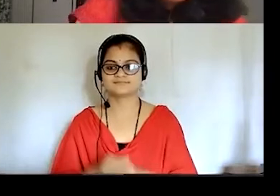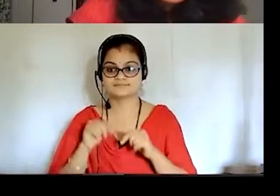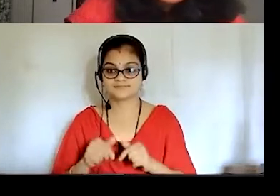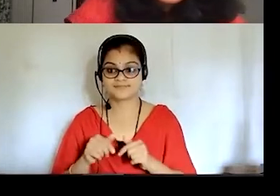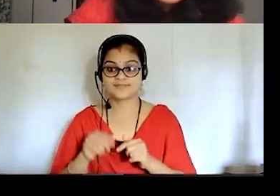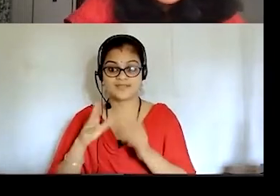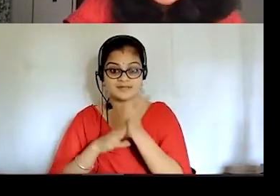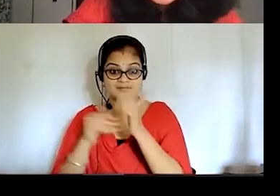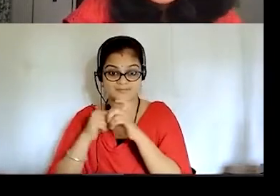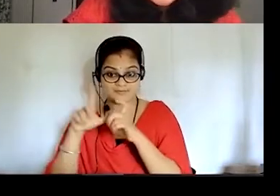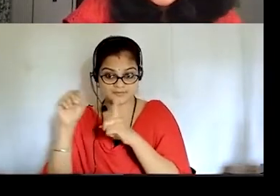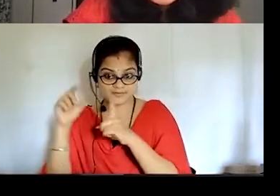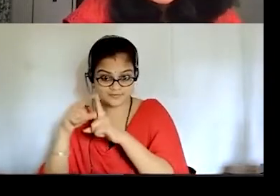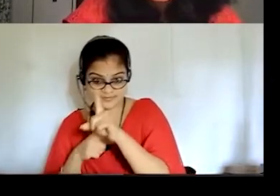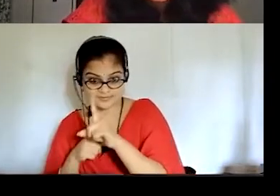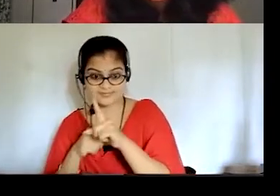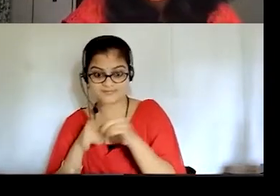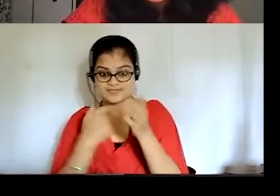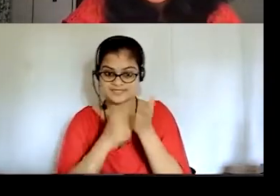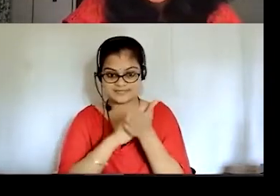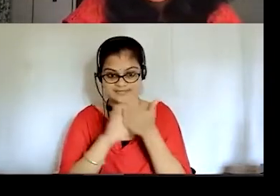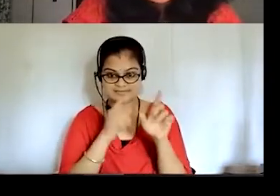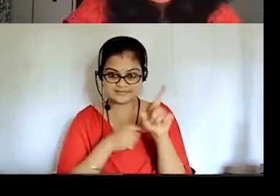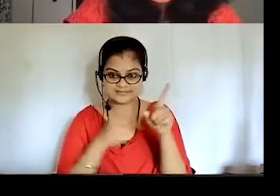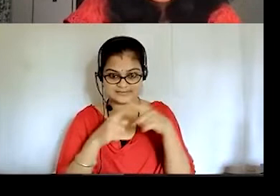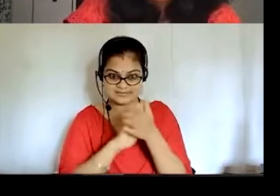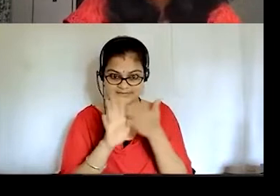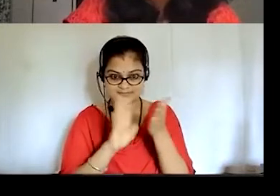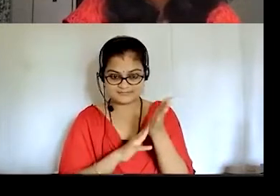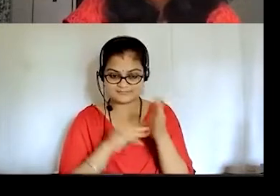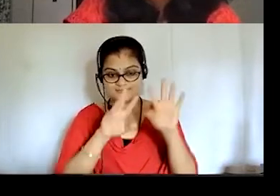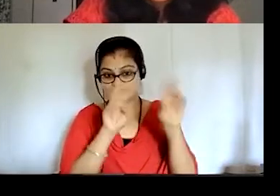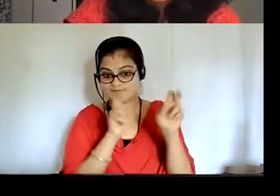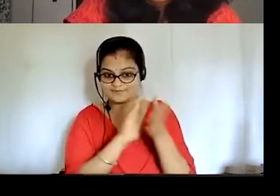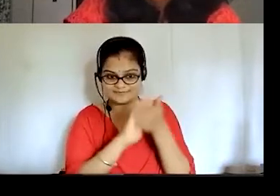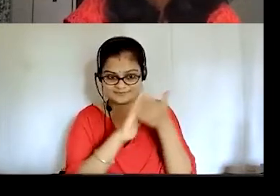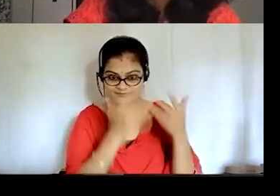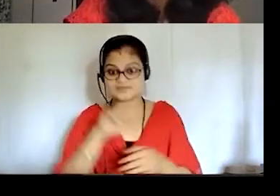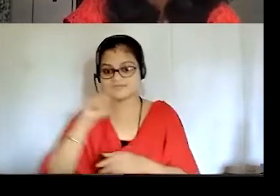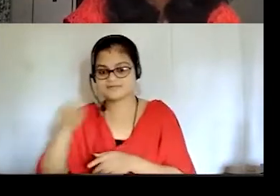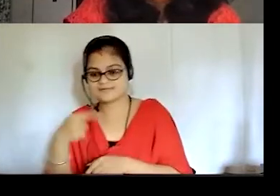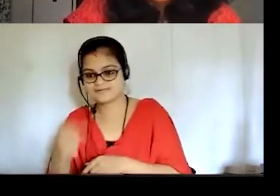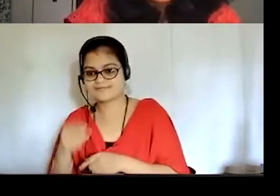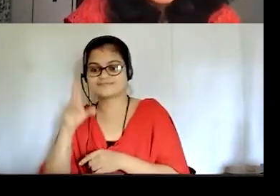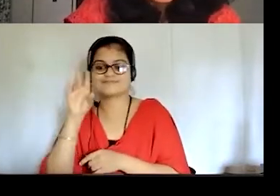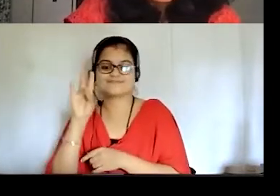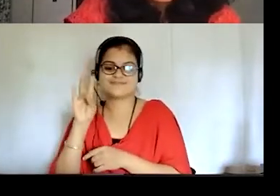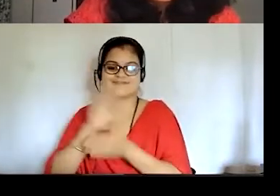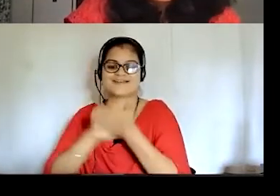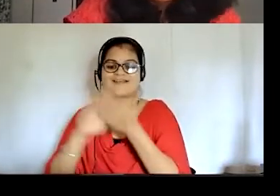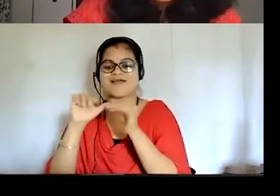after melody and rhythm, we come to the third component of the elements of music, that is